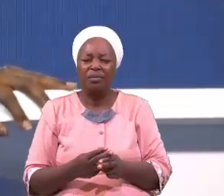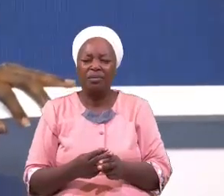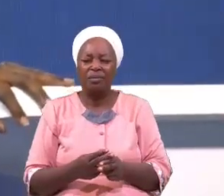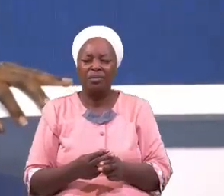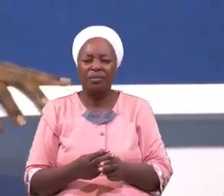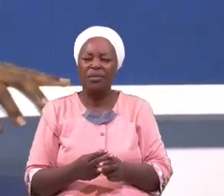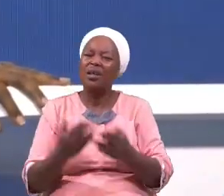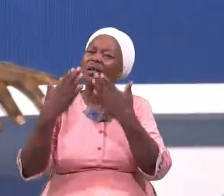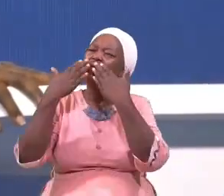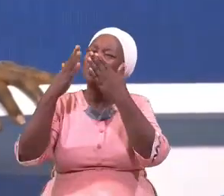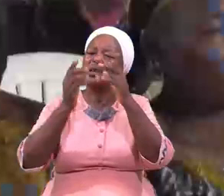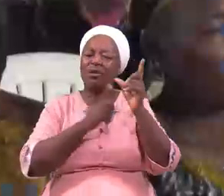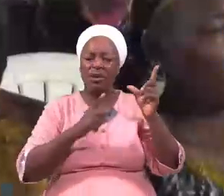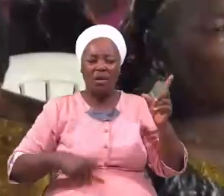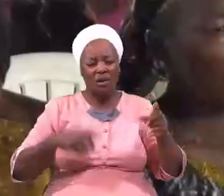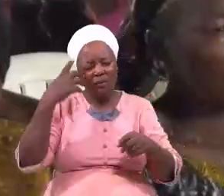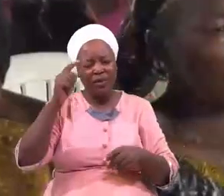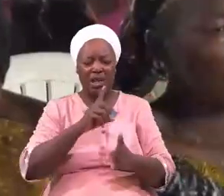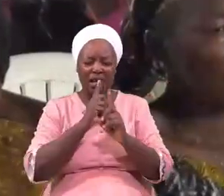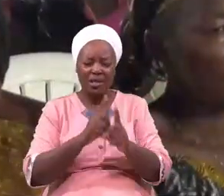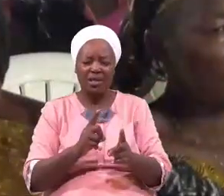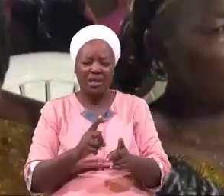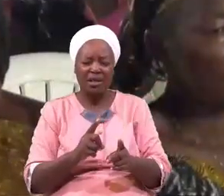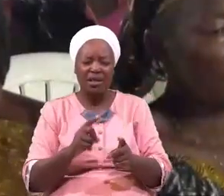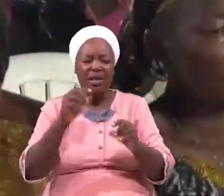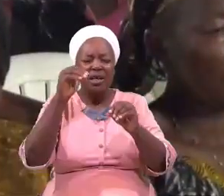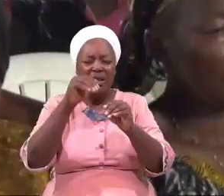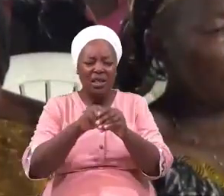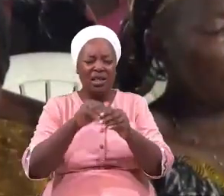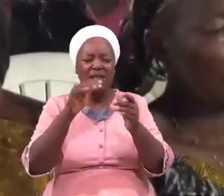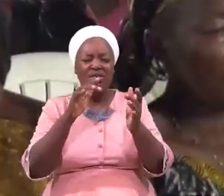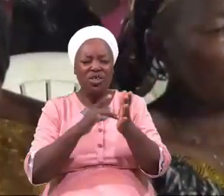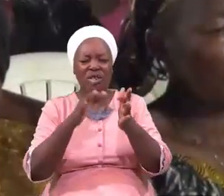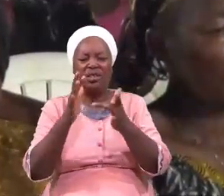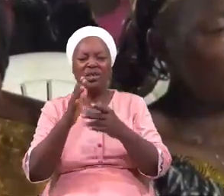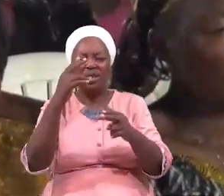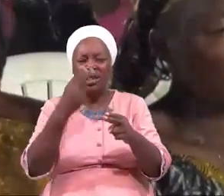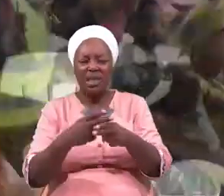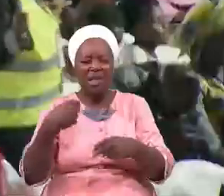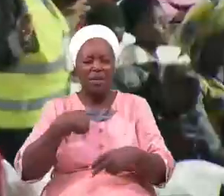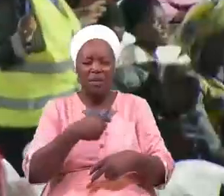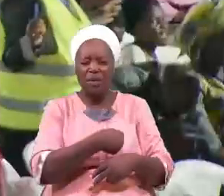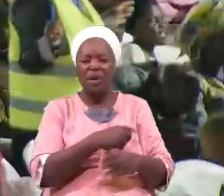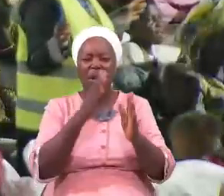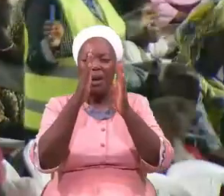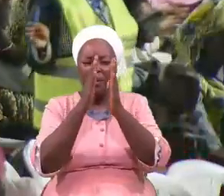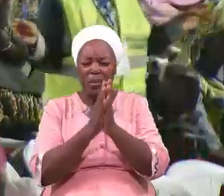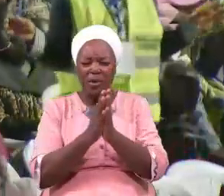Thank you, Lord, for the answer. In Jesus' name we pray.